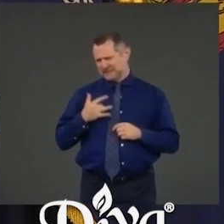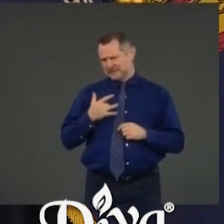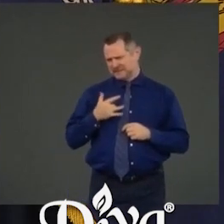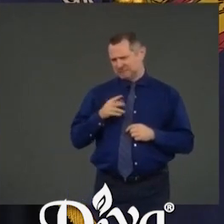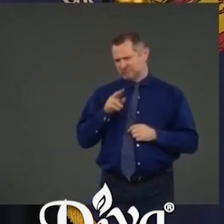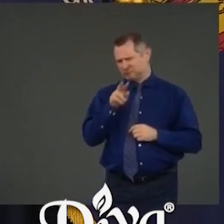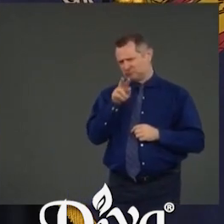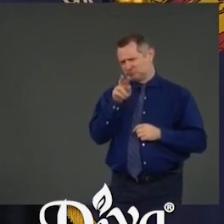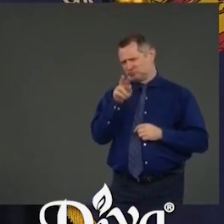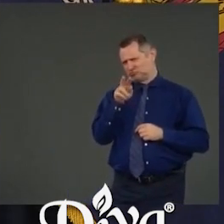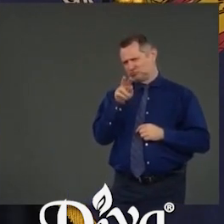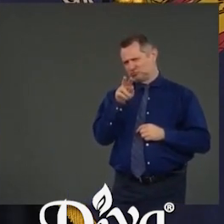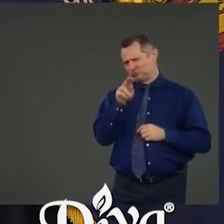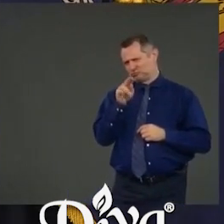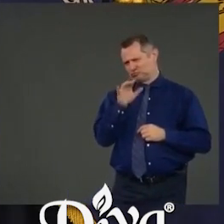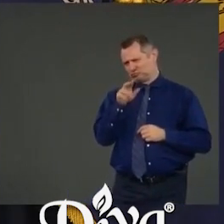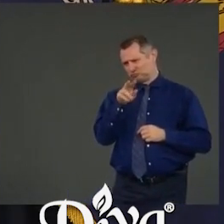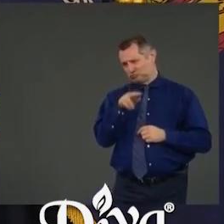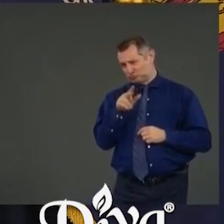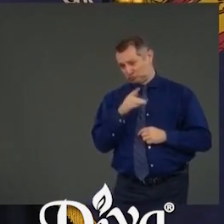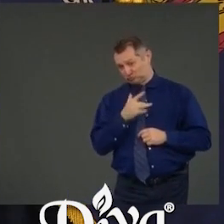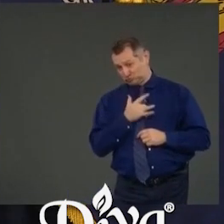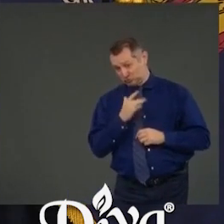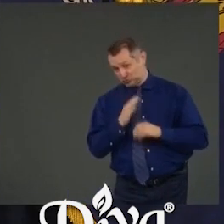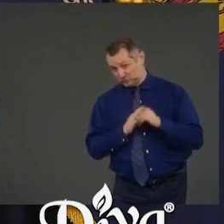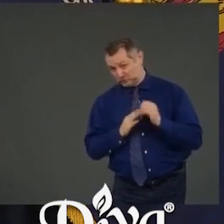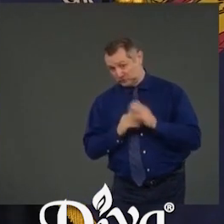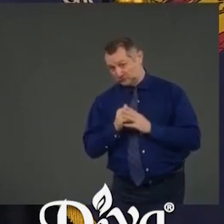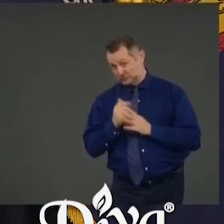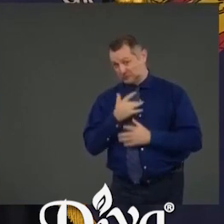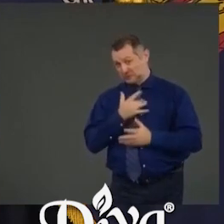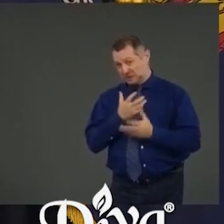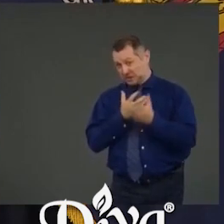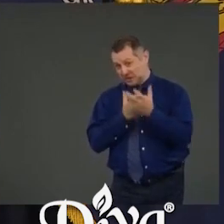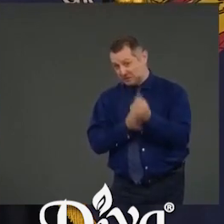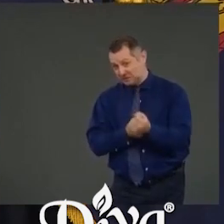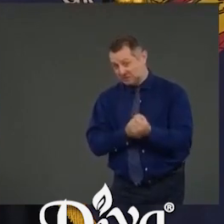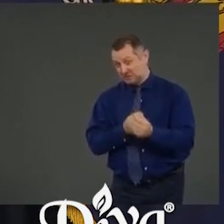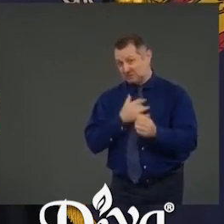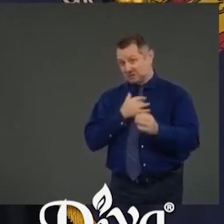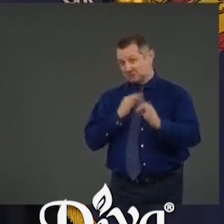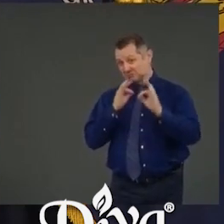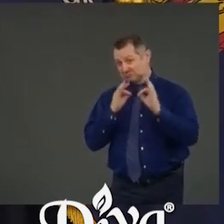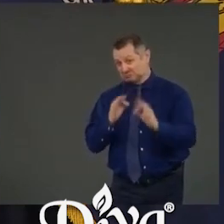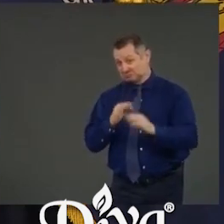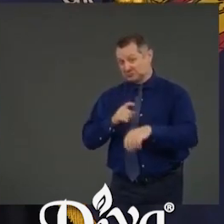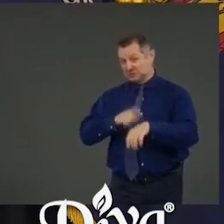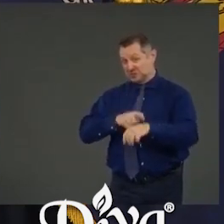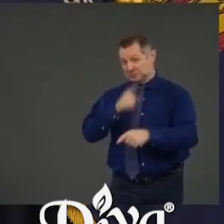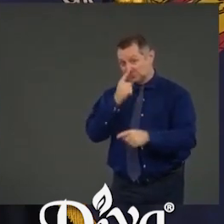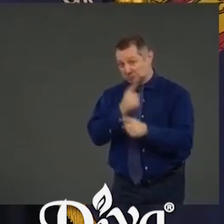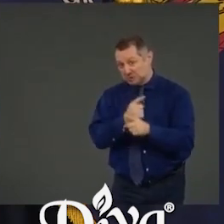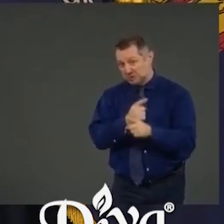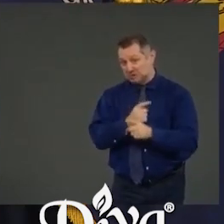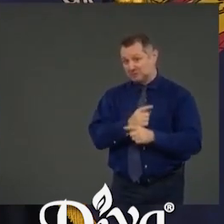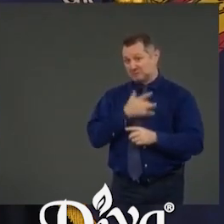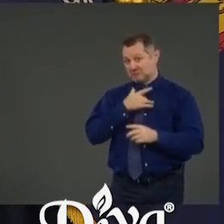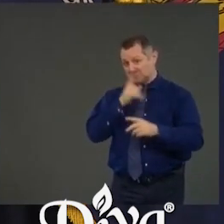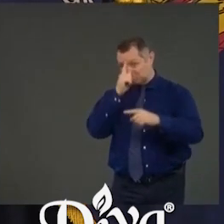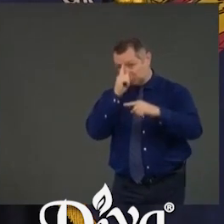doing? And do they think it's on the right track? Do they feel positive about